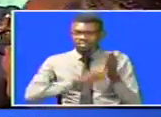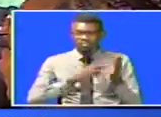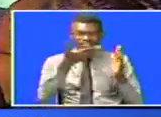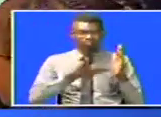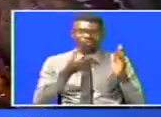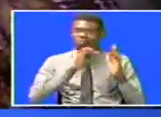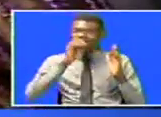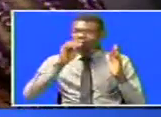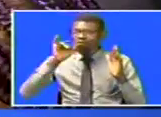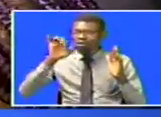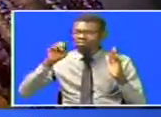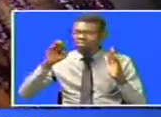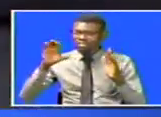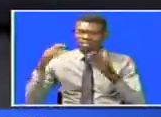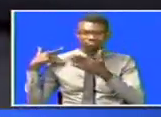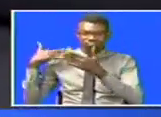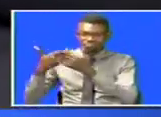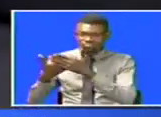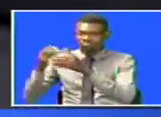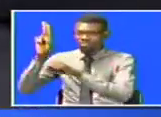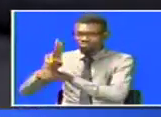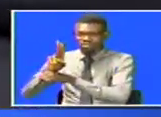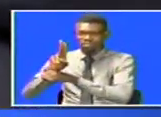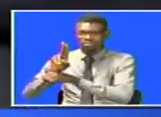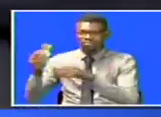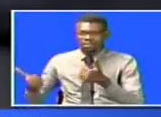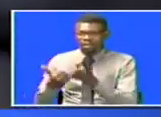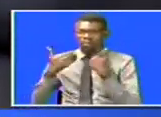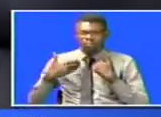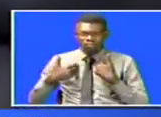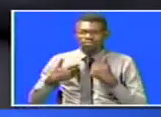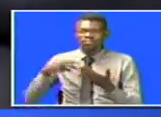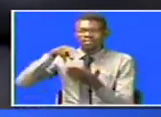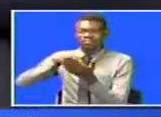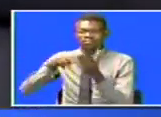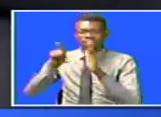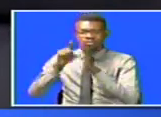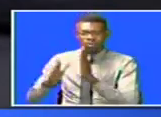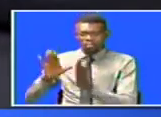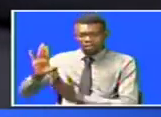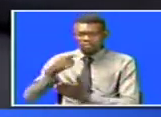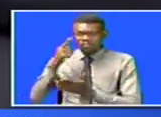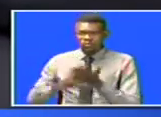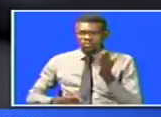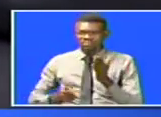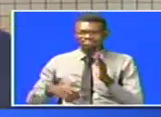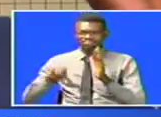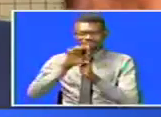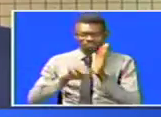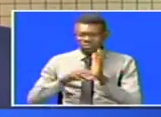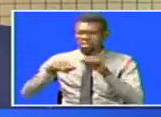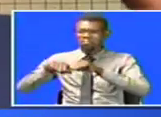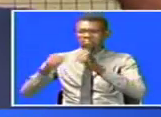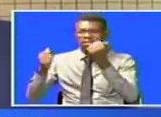the IEBC had been using to clear candidates vying for the seat. His lawyers have termed the move as unconstitutional.